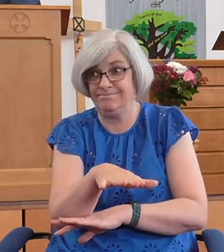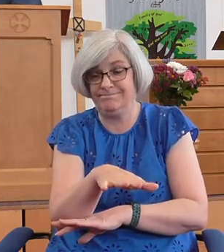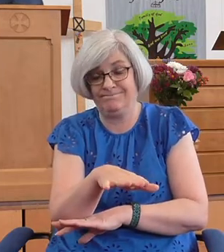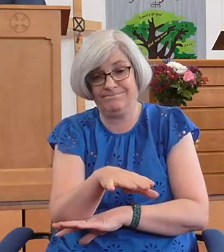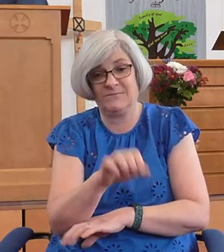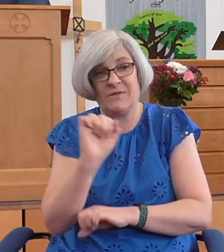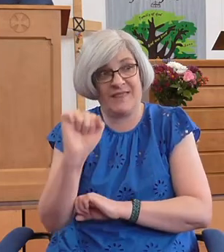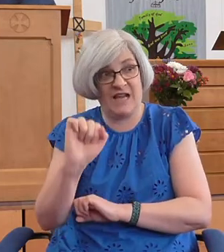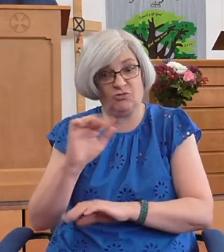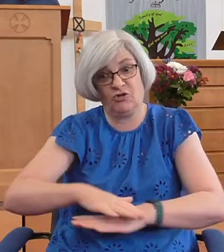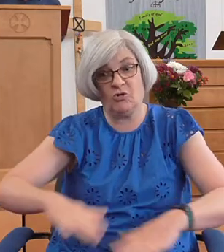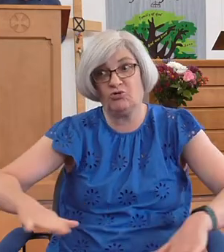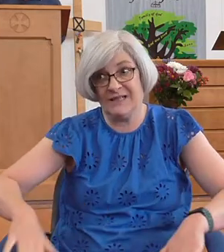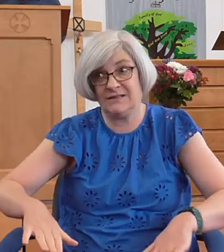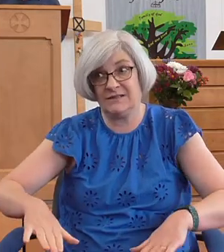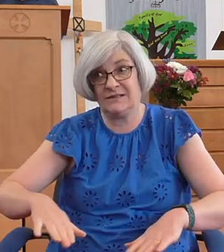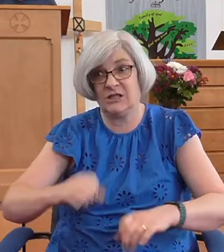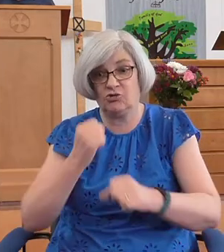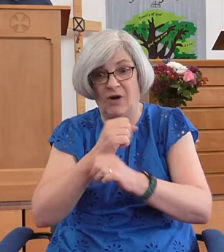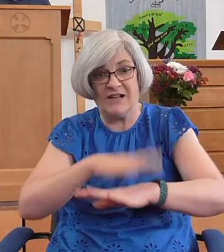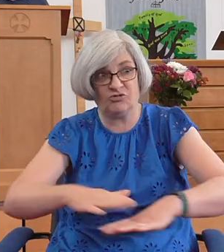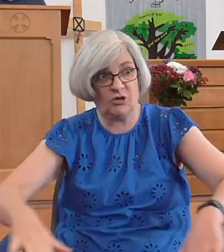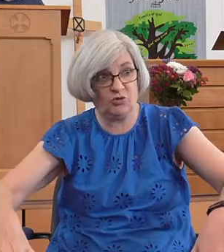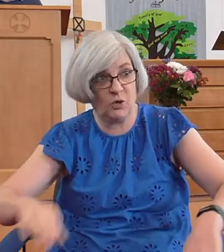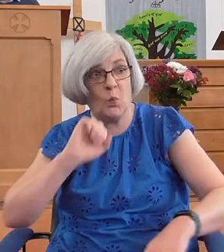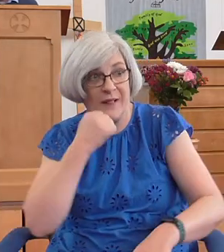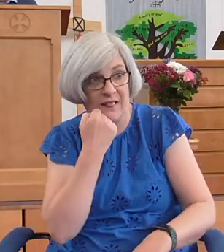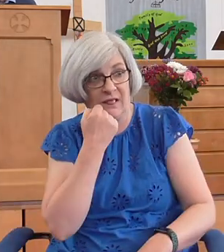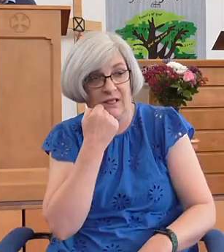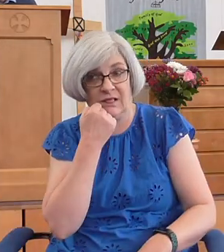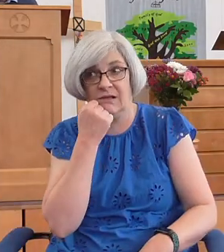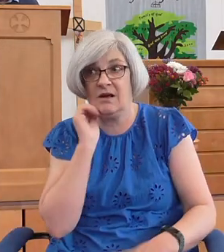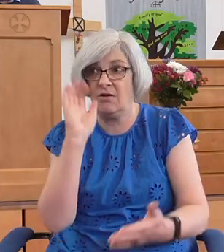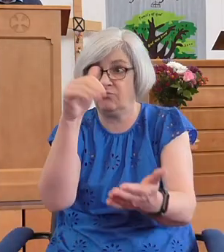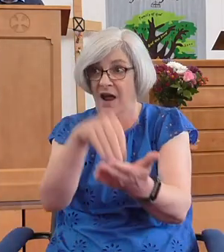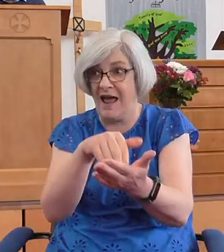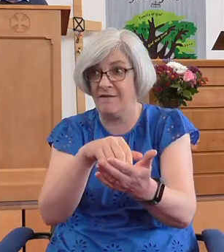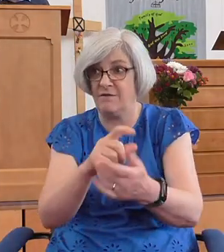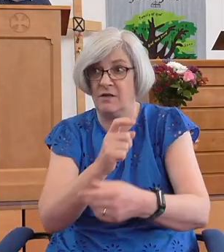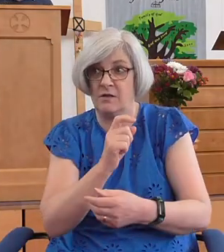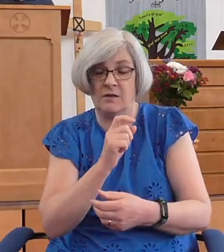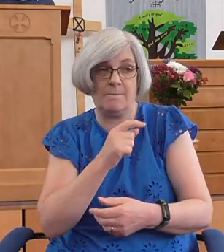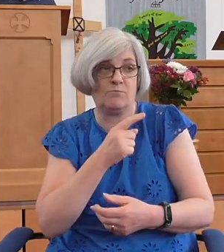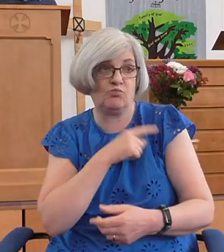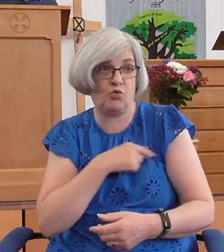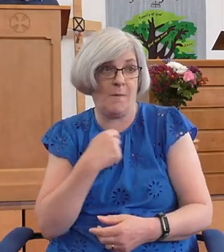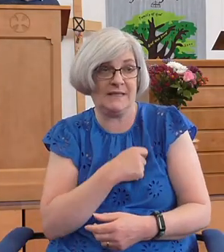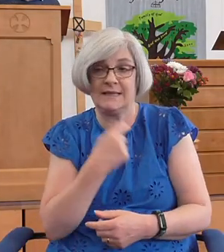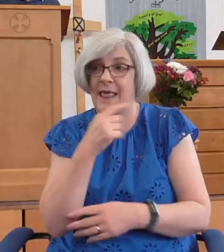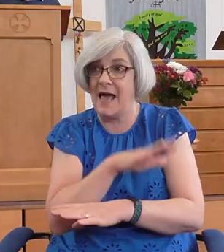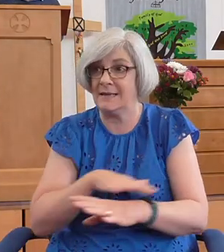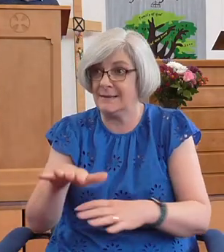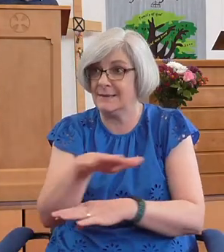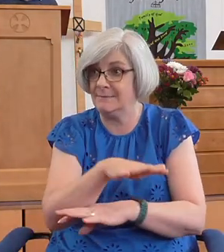They themselves, because of disobedience, would not enjoy that experience.